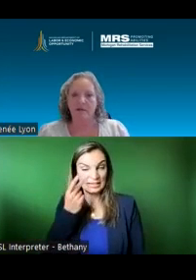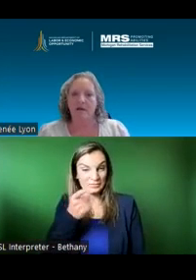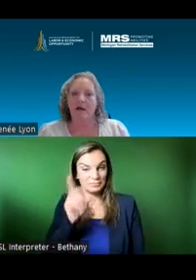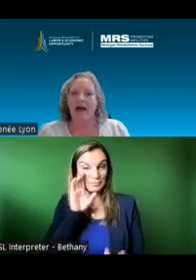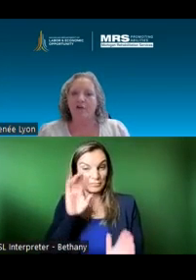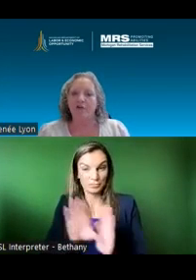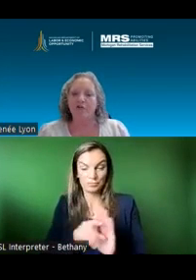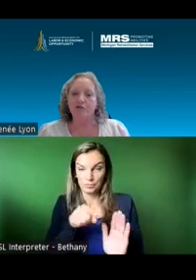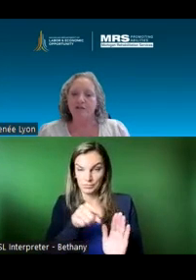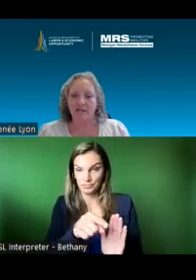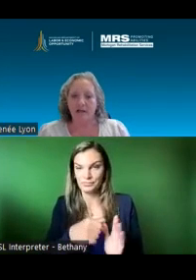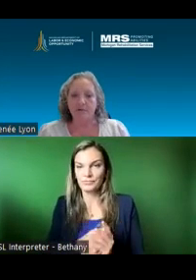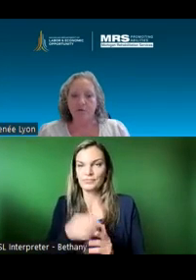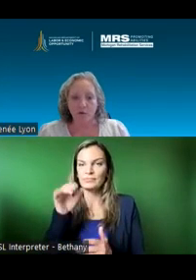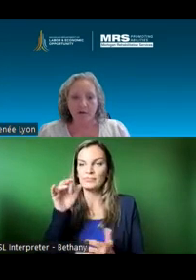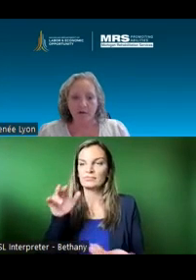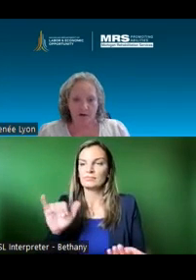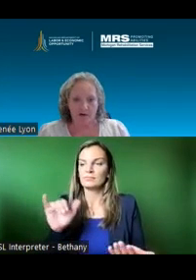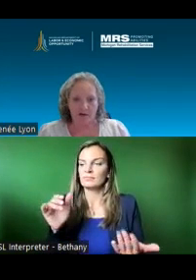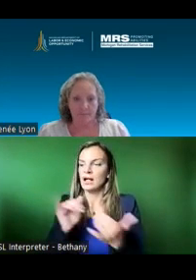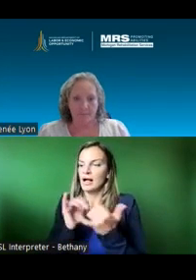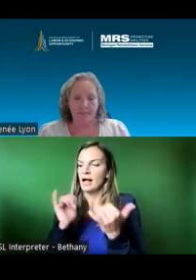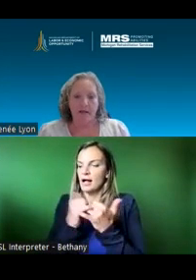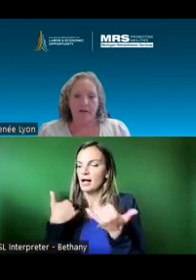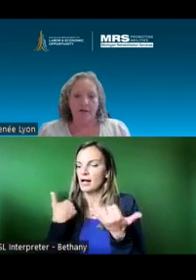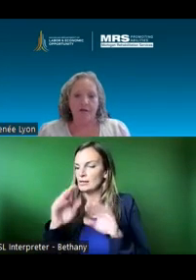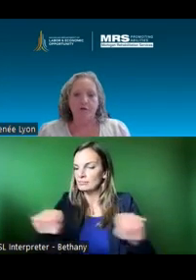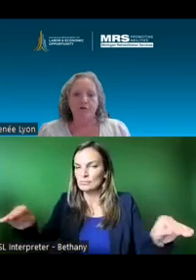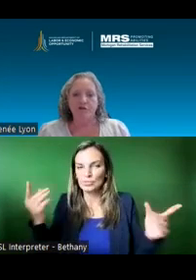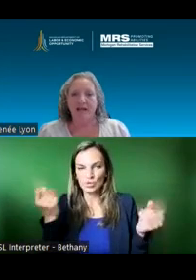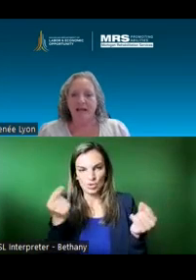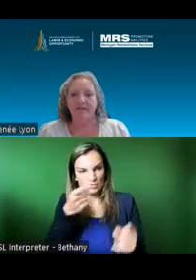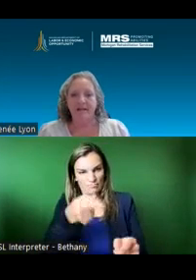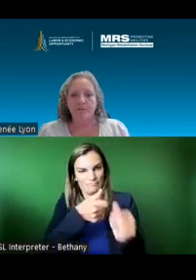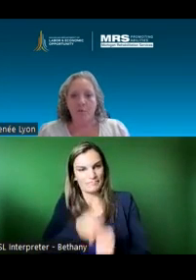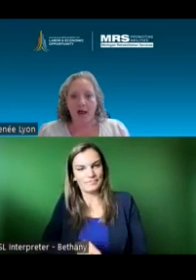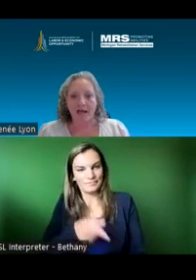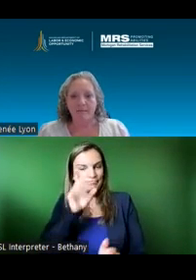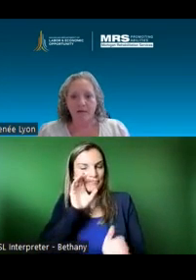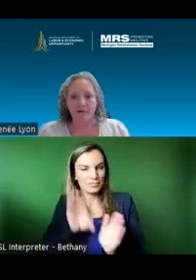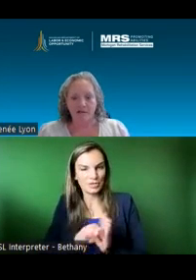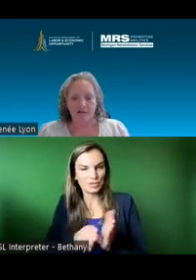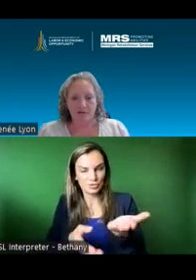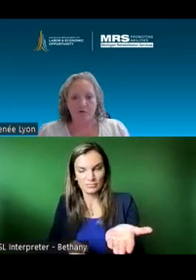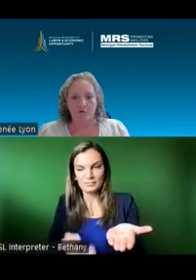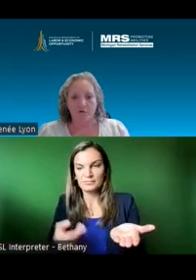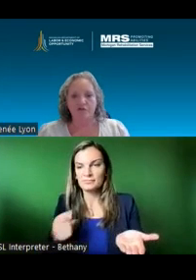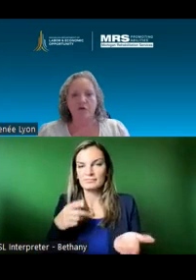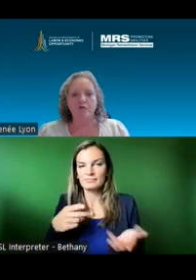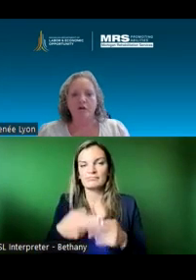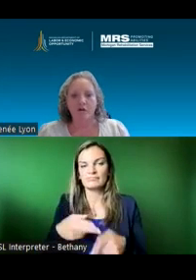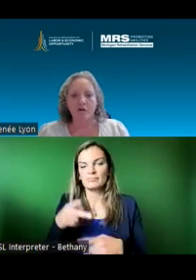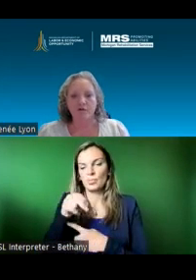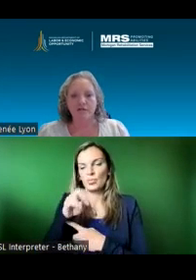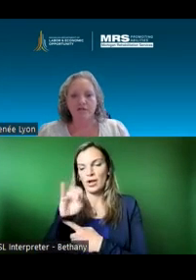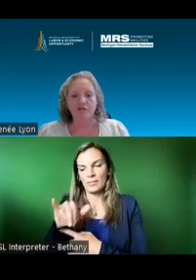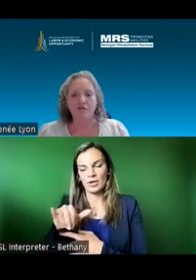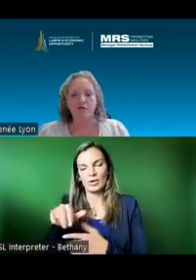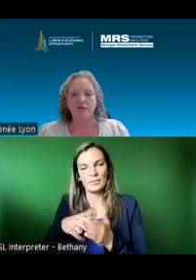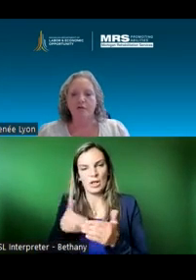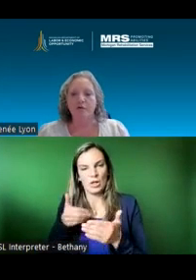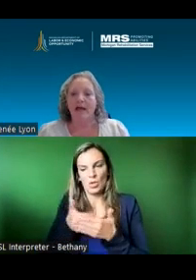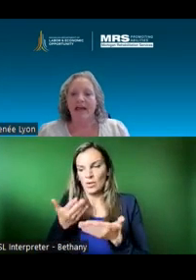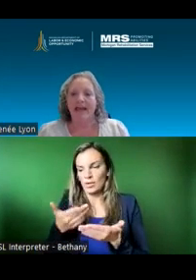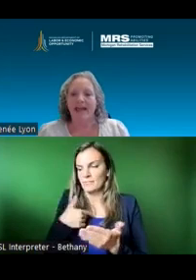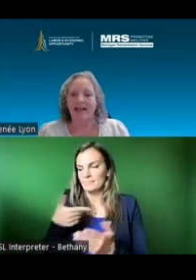depicts how you should set up your work area. You should have a primary zone, or the zone closest